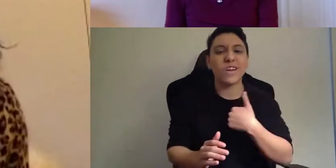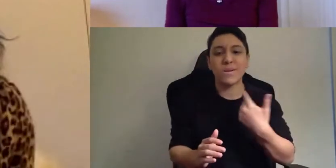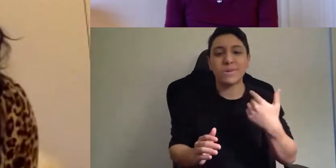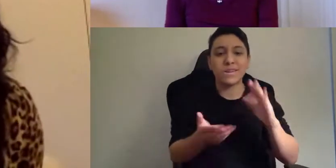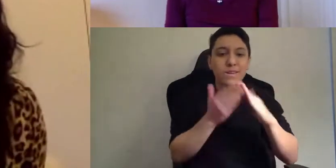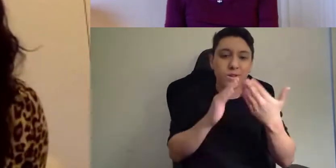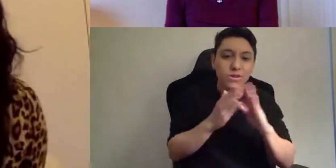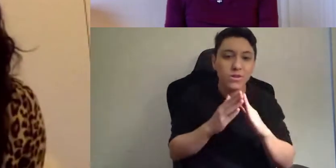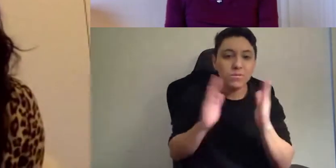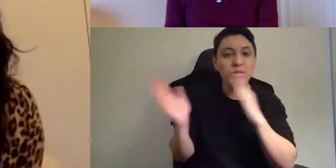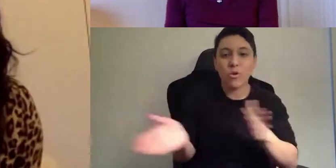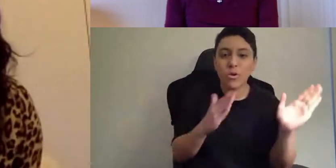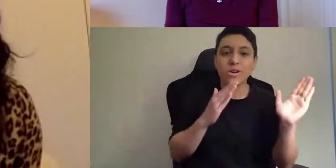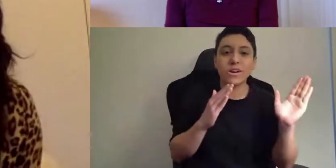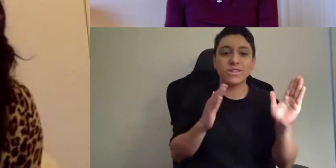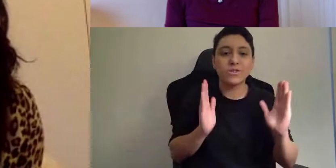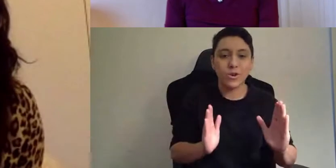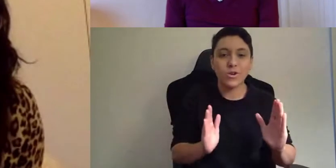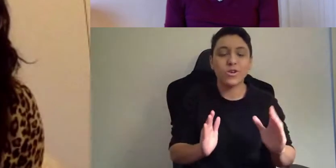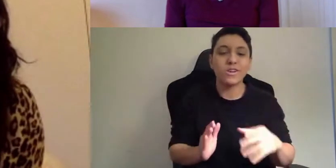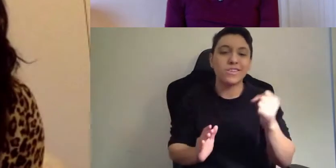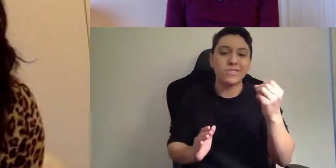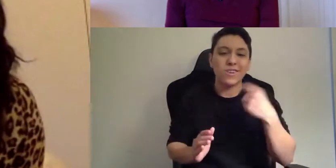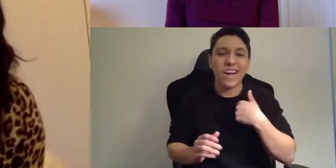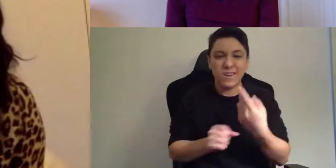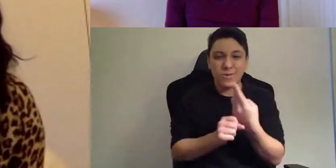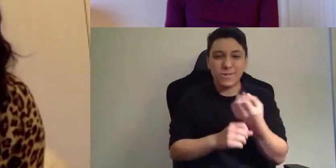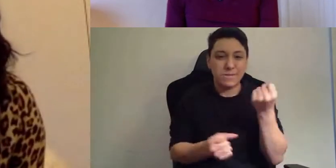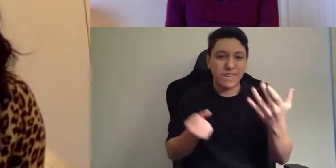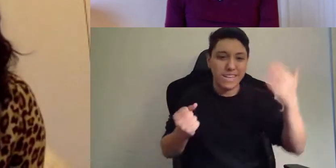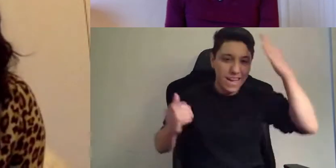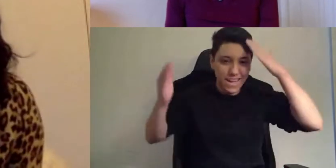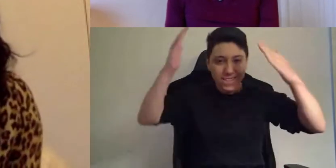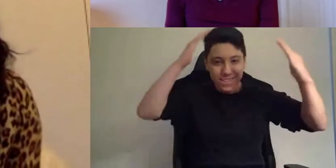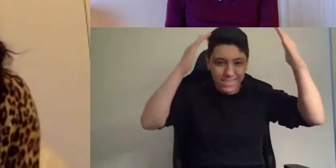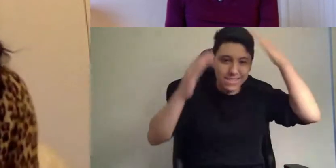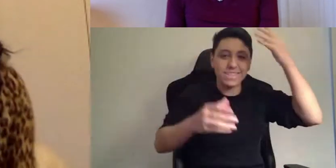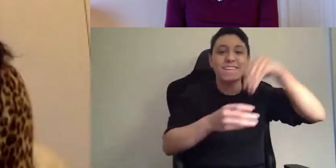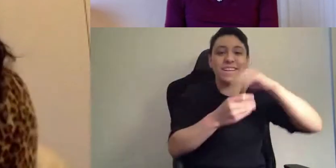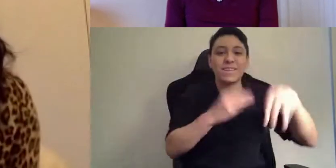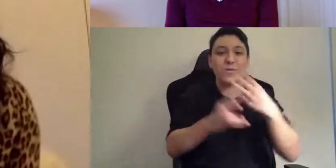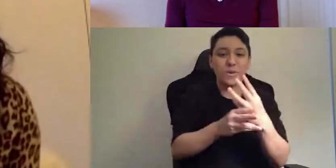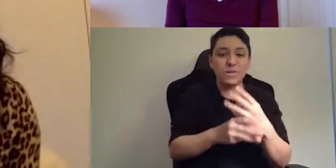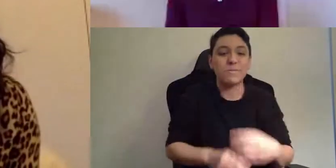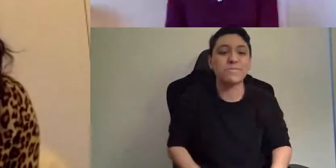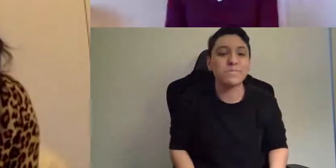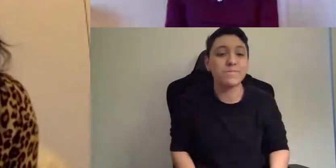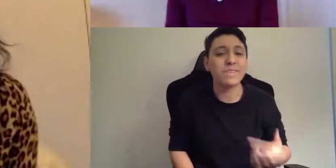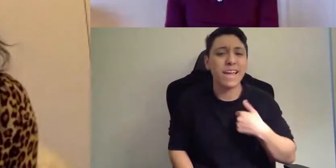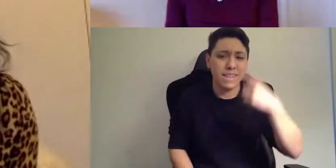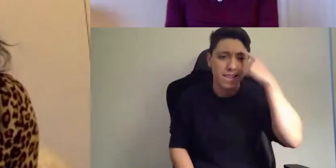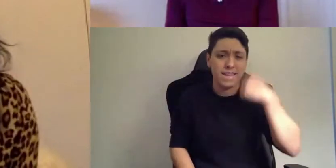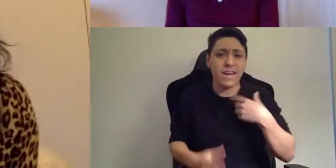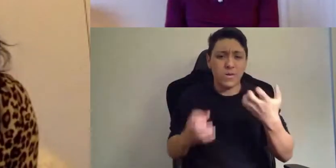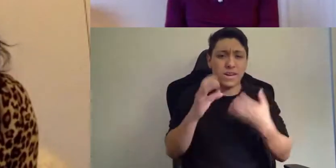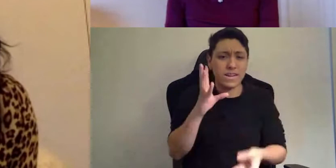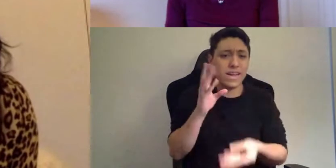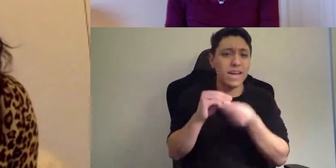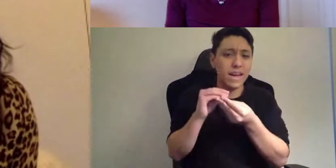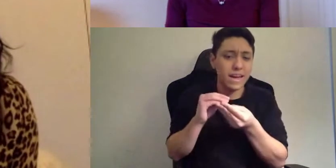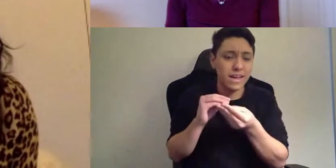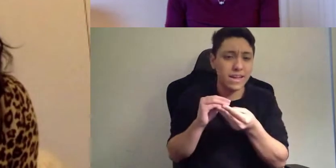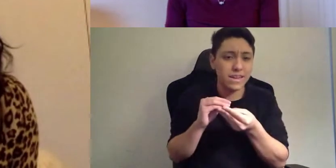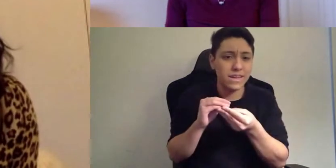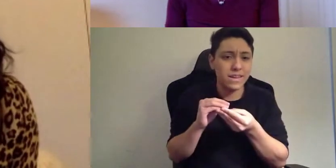I wear many hats in the world. And I think the things that I just want to add on is like